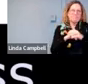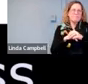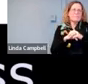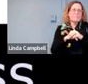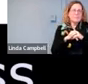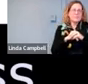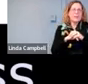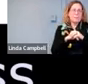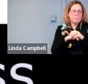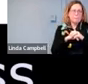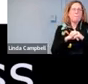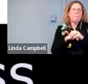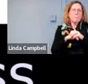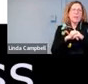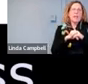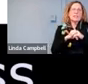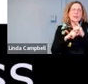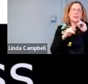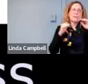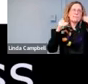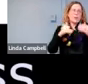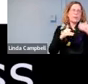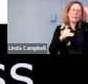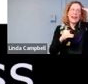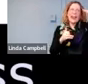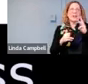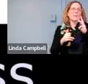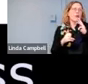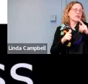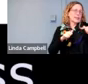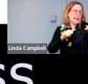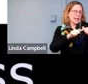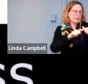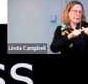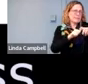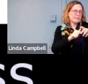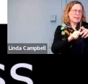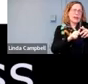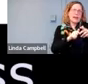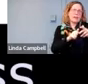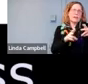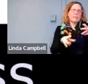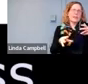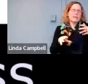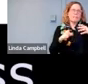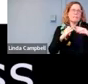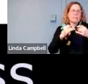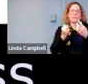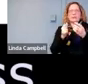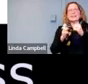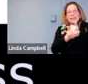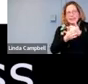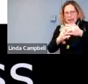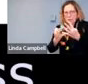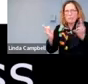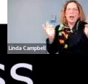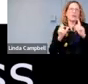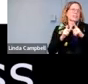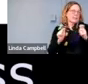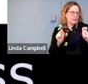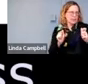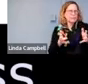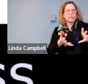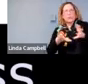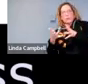and they'll come after them and eat them quite up. And so they focus on the headwater lakes of the Atlantic salmon rivers,